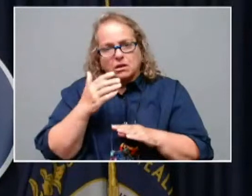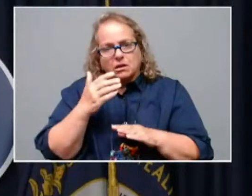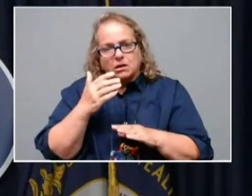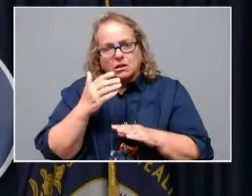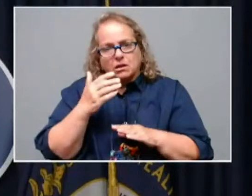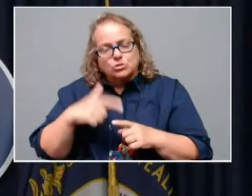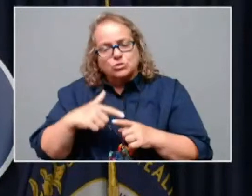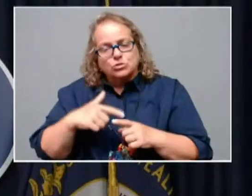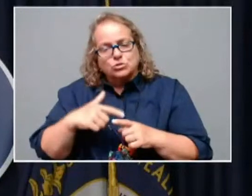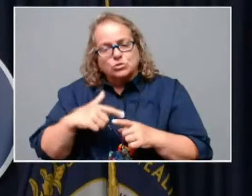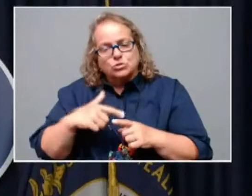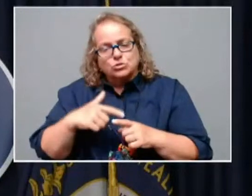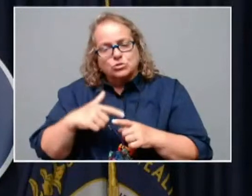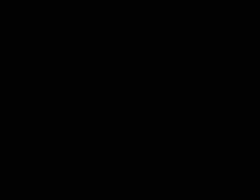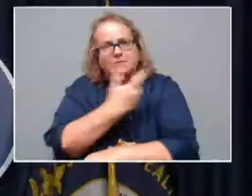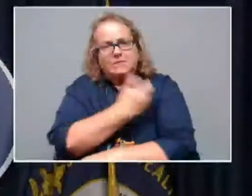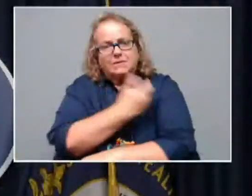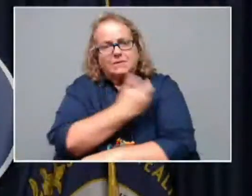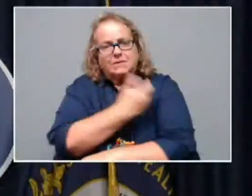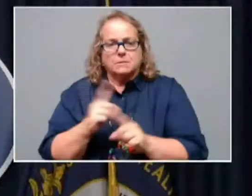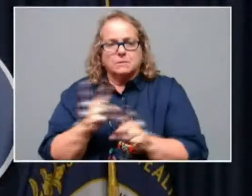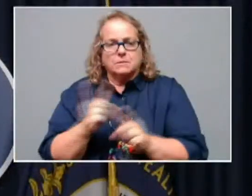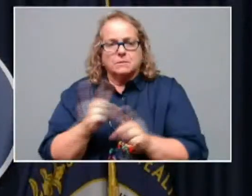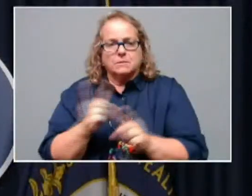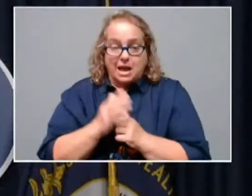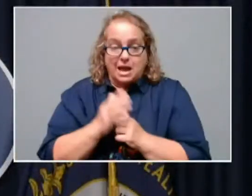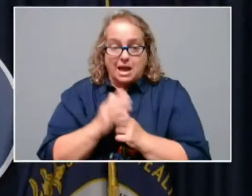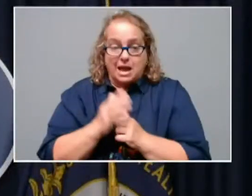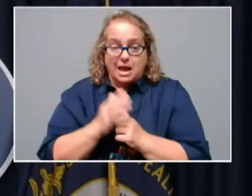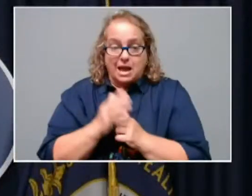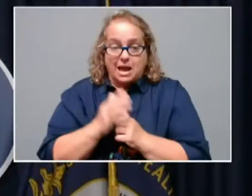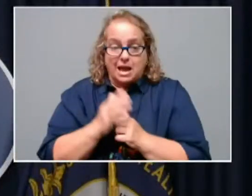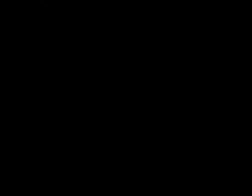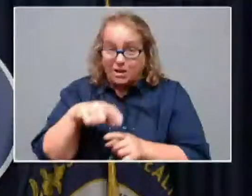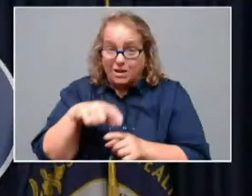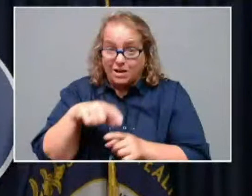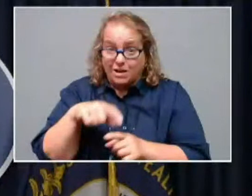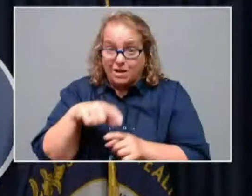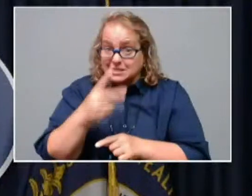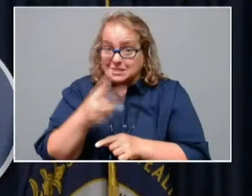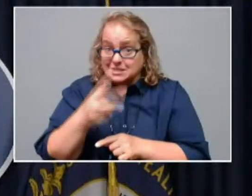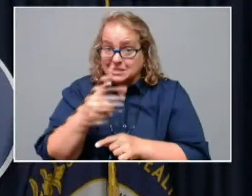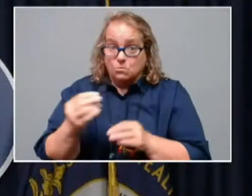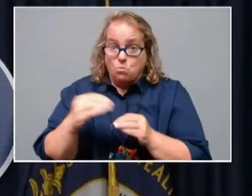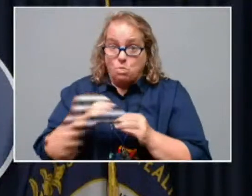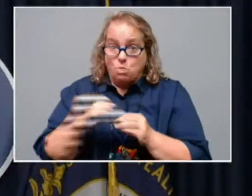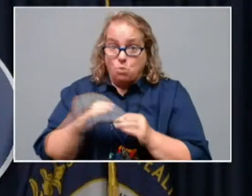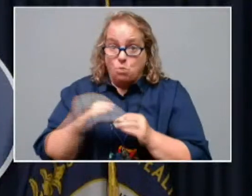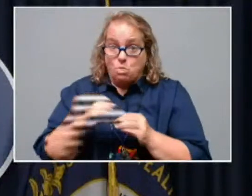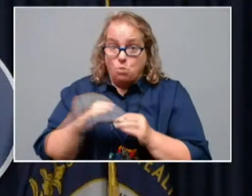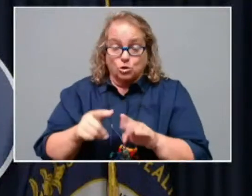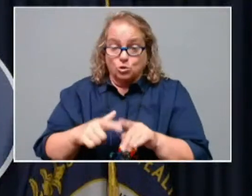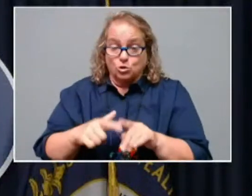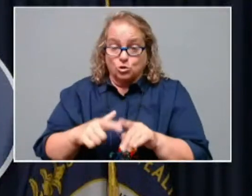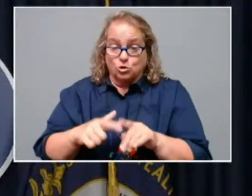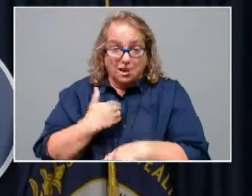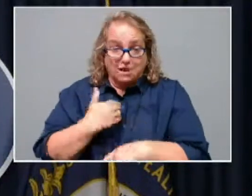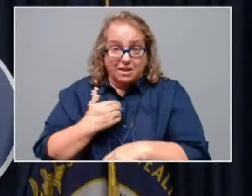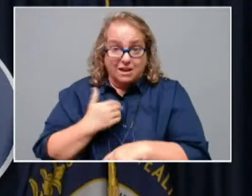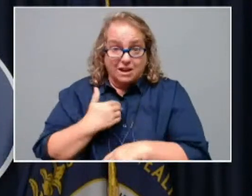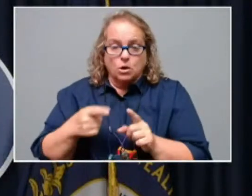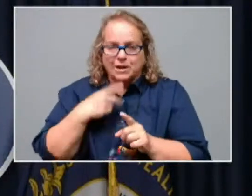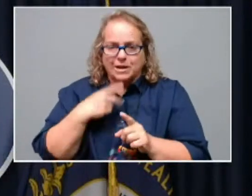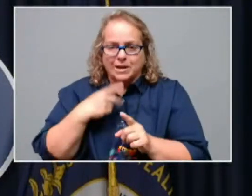vaccinated. I hope that we don't have to see this in more of our communities, but we are seeing more